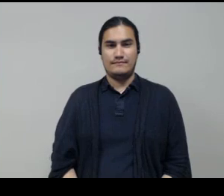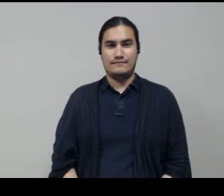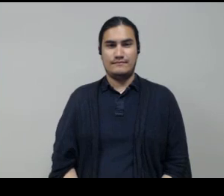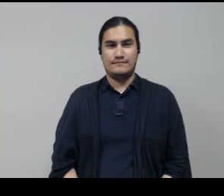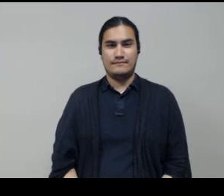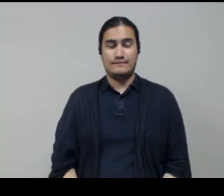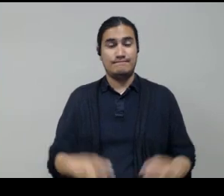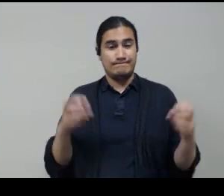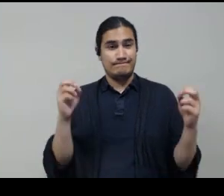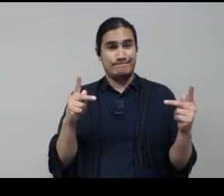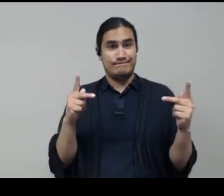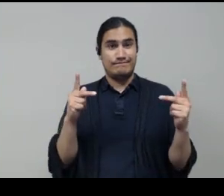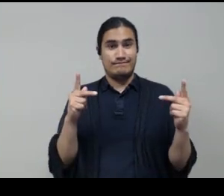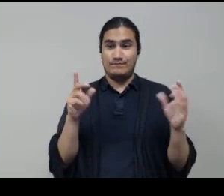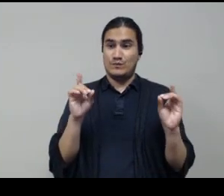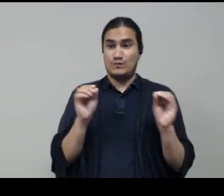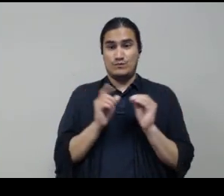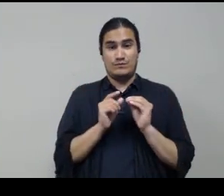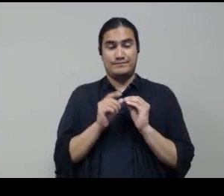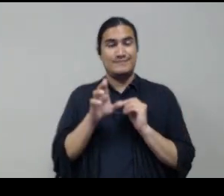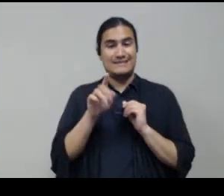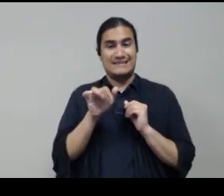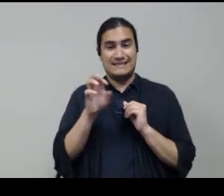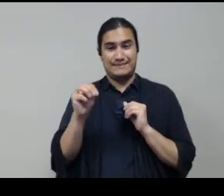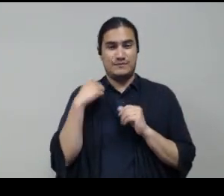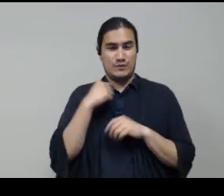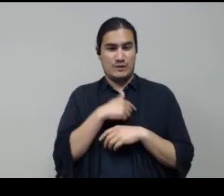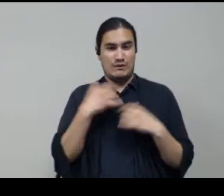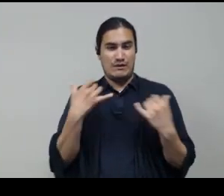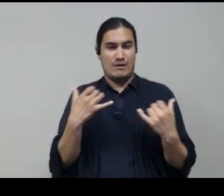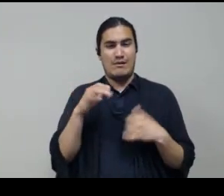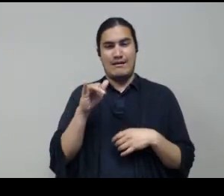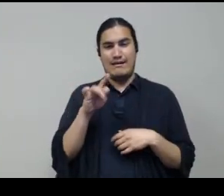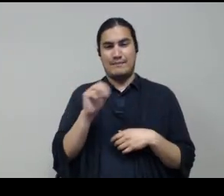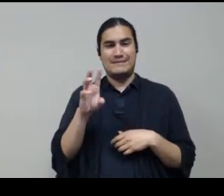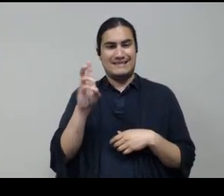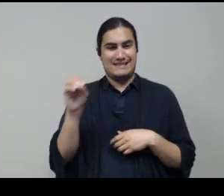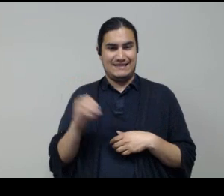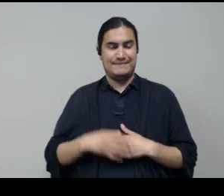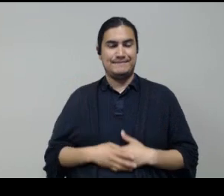Okay, we can do another one. Tim, we are on item 60.